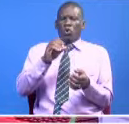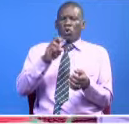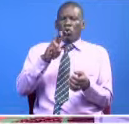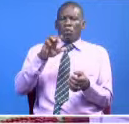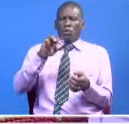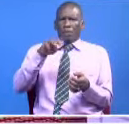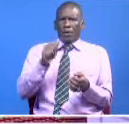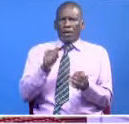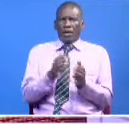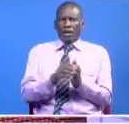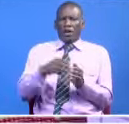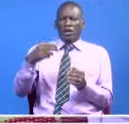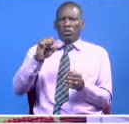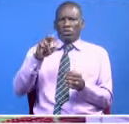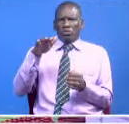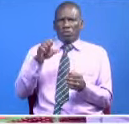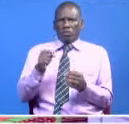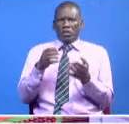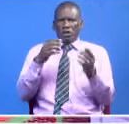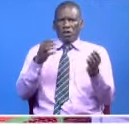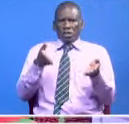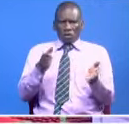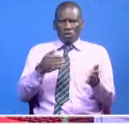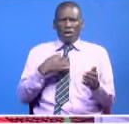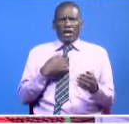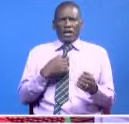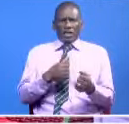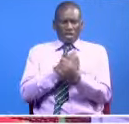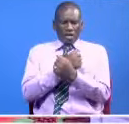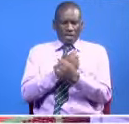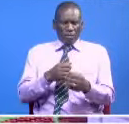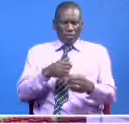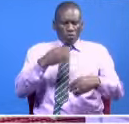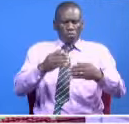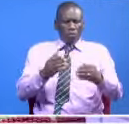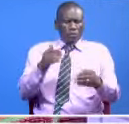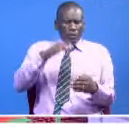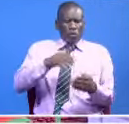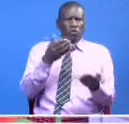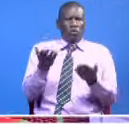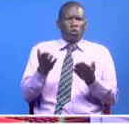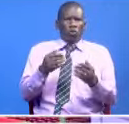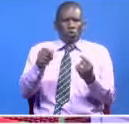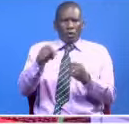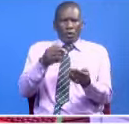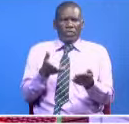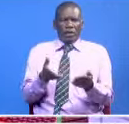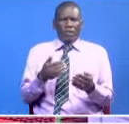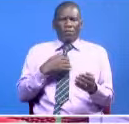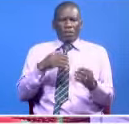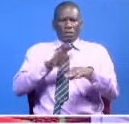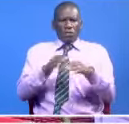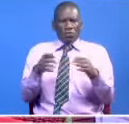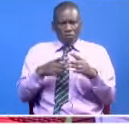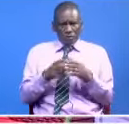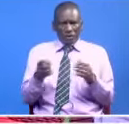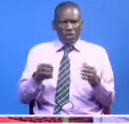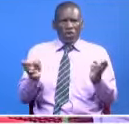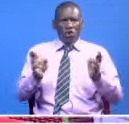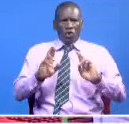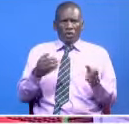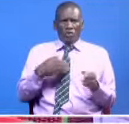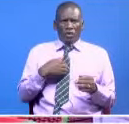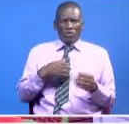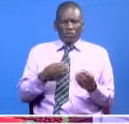Lyles. So for me, I'm getting to love where I was before then. But again, I won't forget the fact that I'm a good starter. You know, we've already